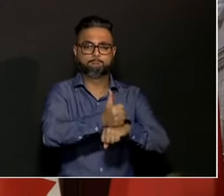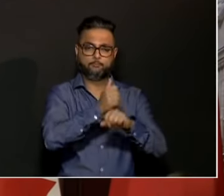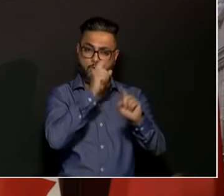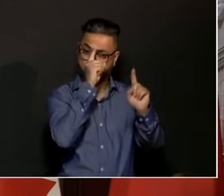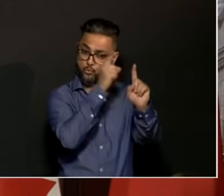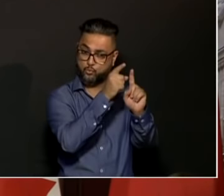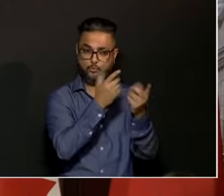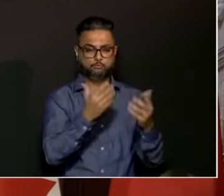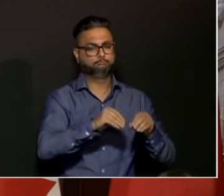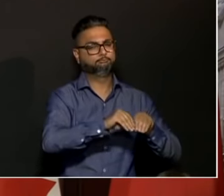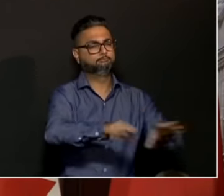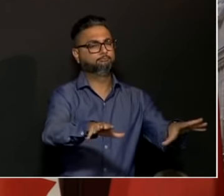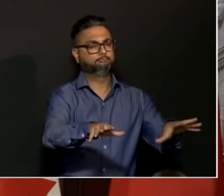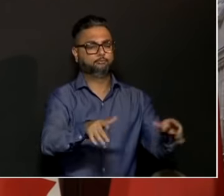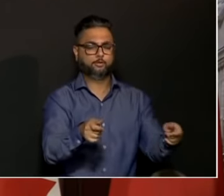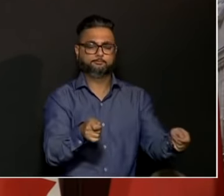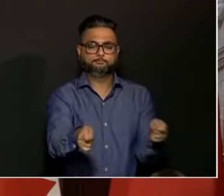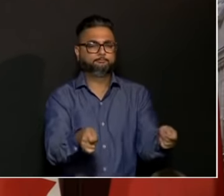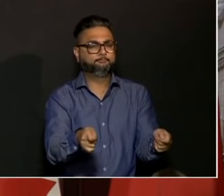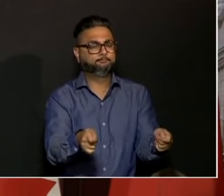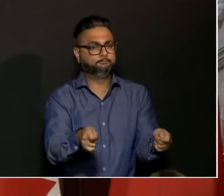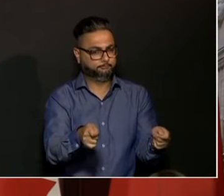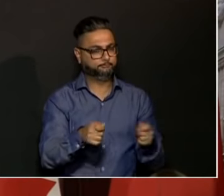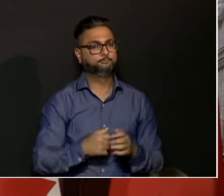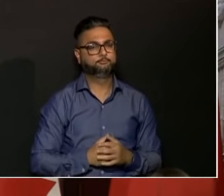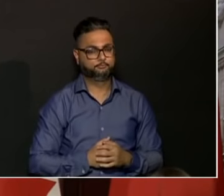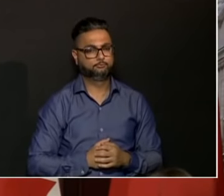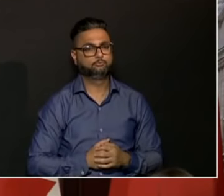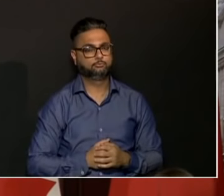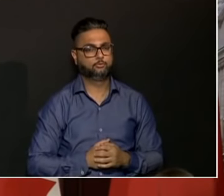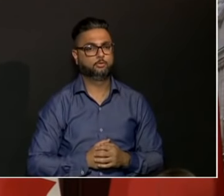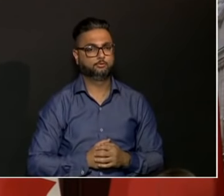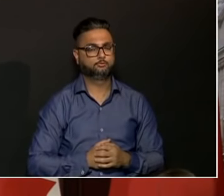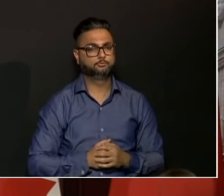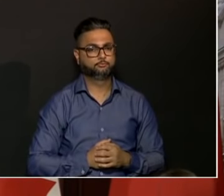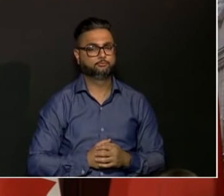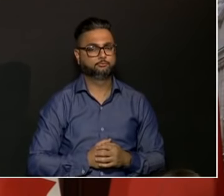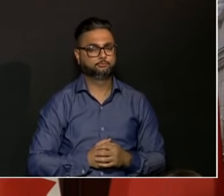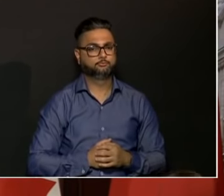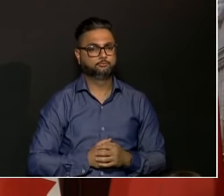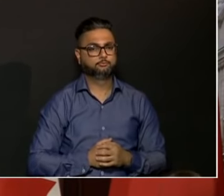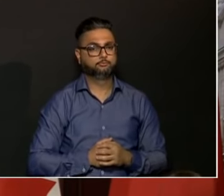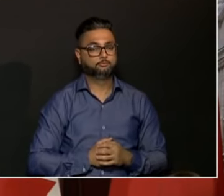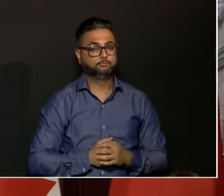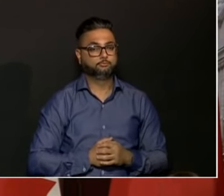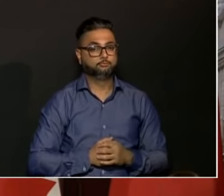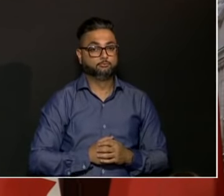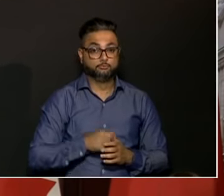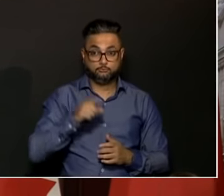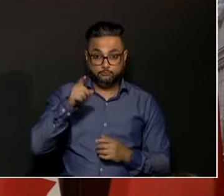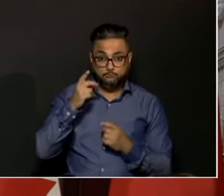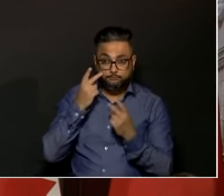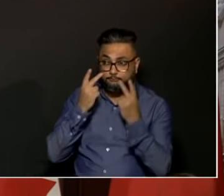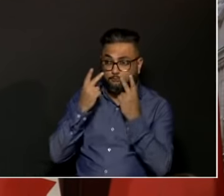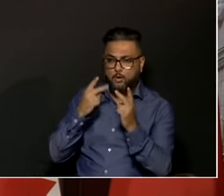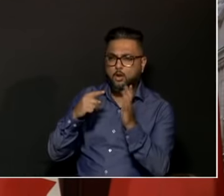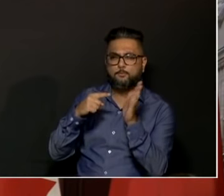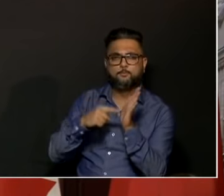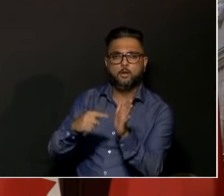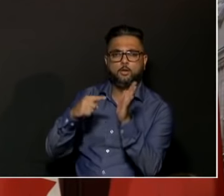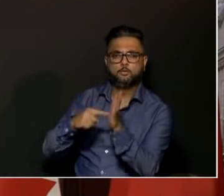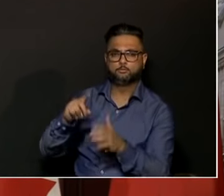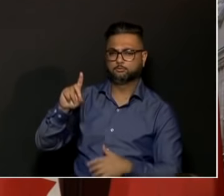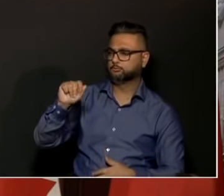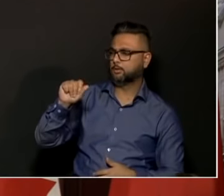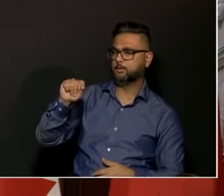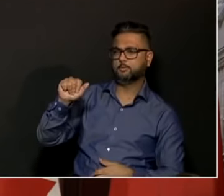COVID. Follow up? Thank you. And just on that, you guys see modeling data on a regular basis. Is there any modeling data that shows